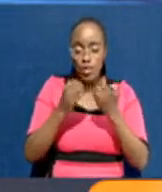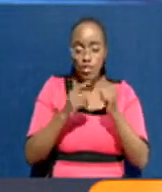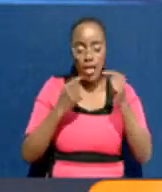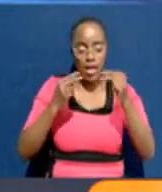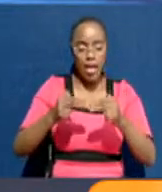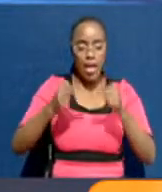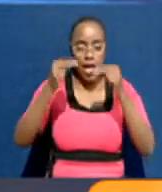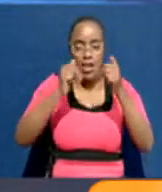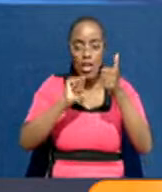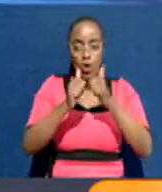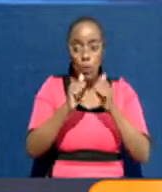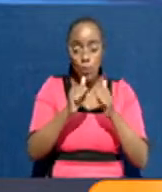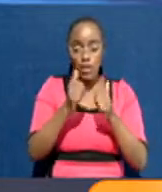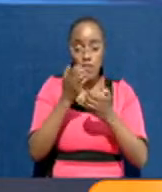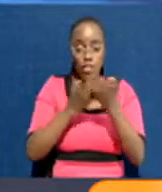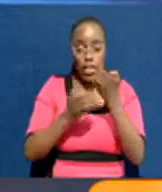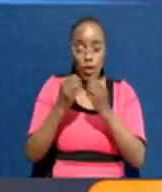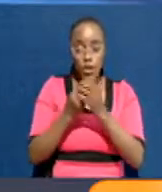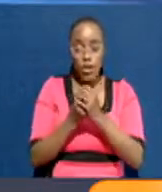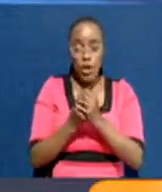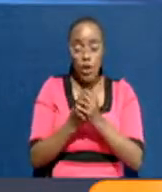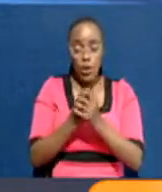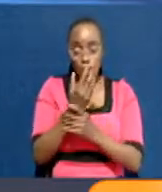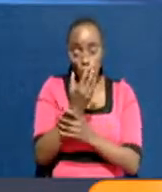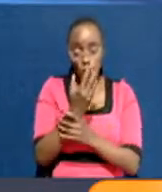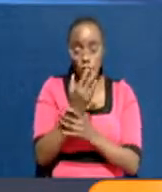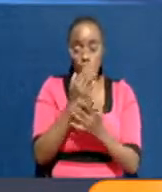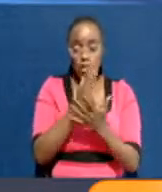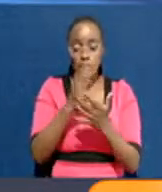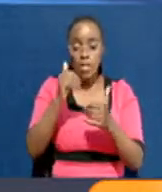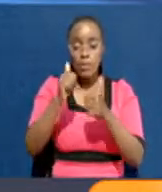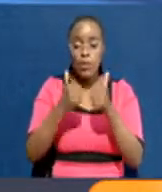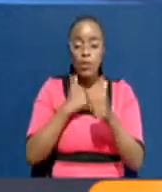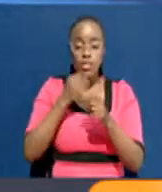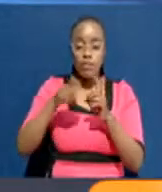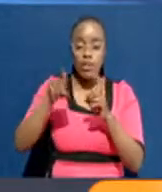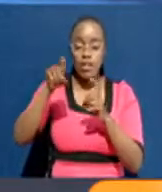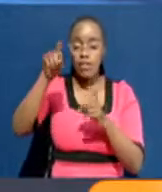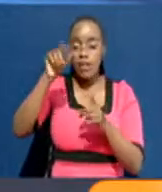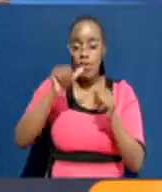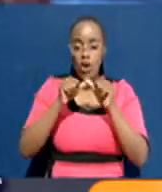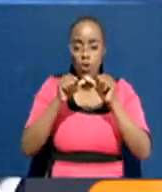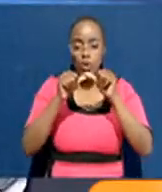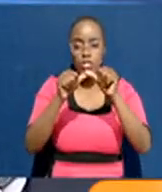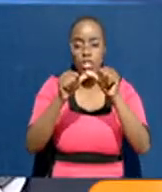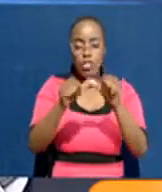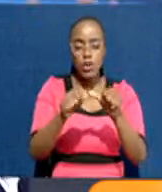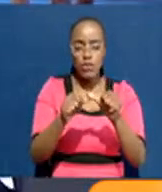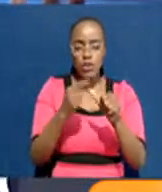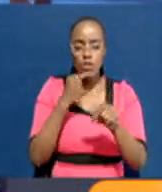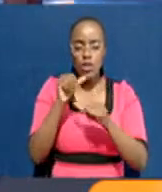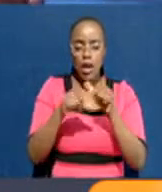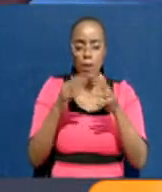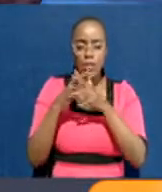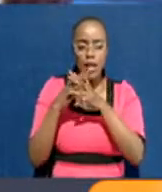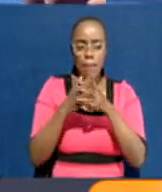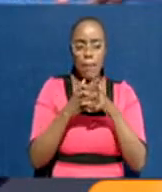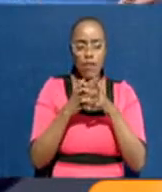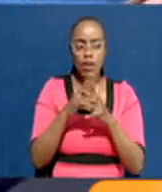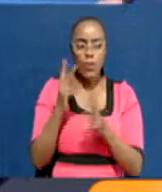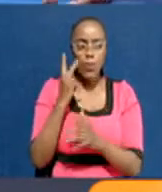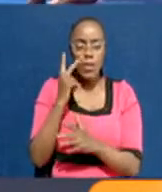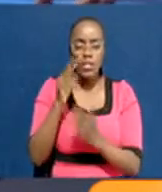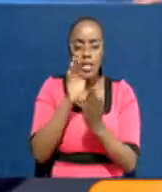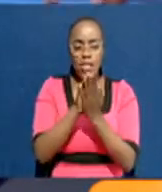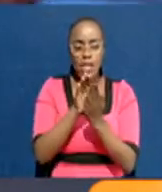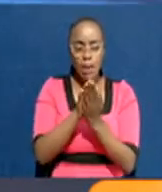the outlook for the economy globally remains very uncertain. The war in Ukraine is continuing. As you talked about the United States, we have seen a number of banks